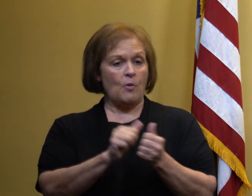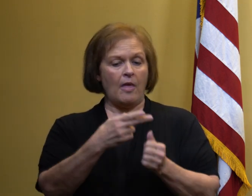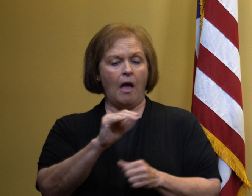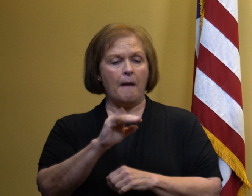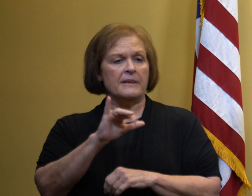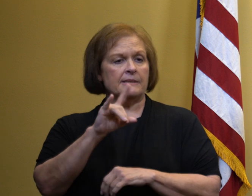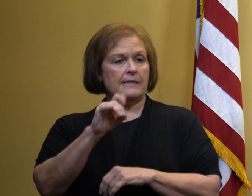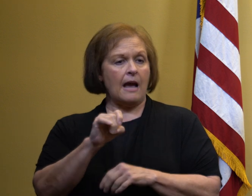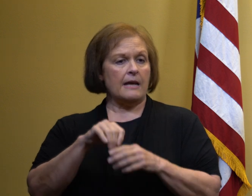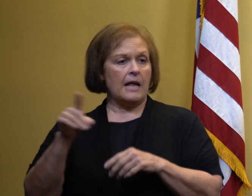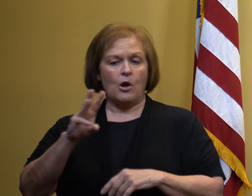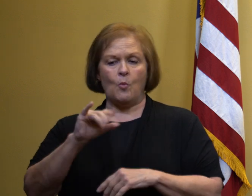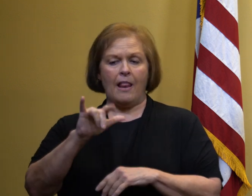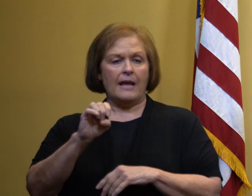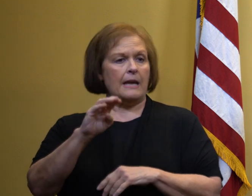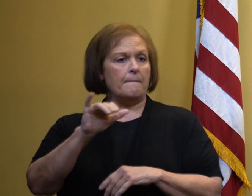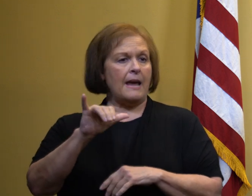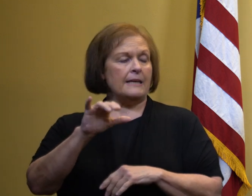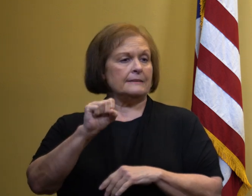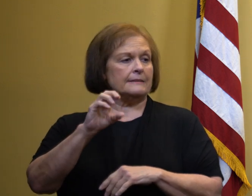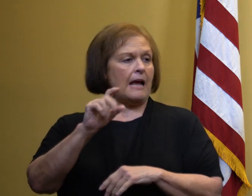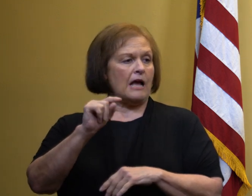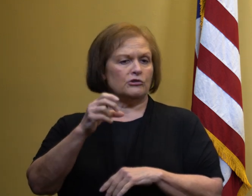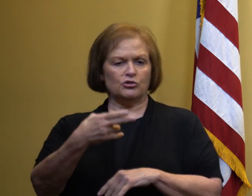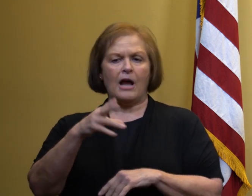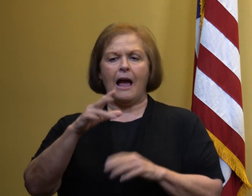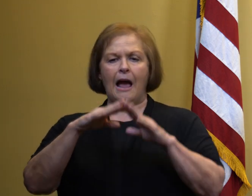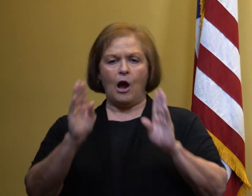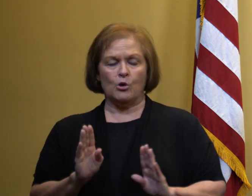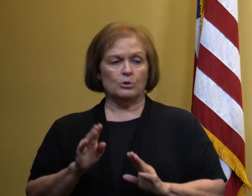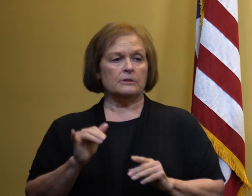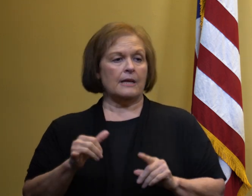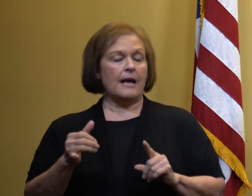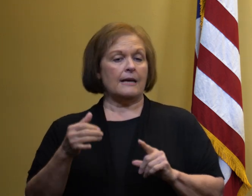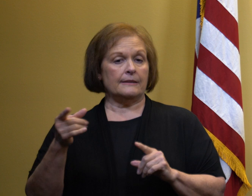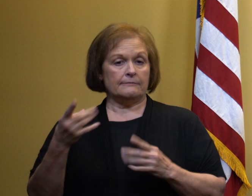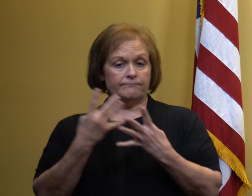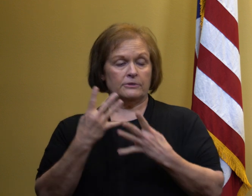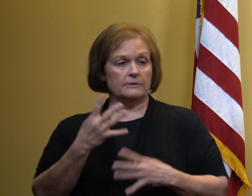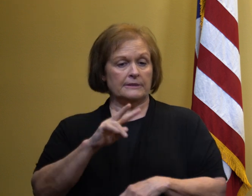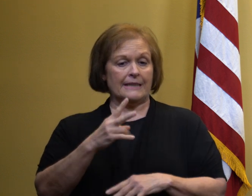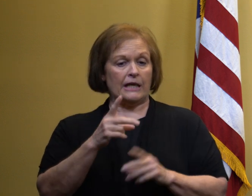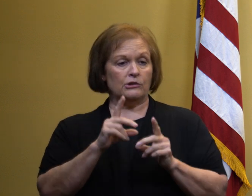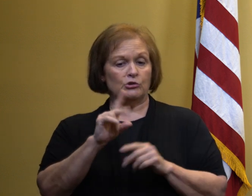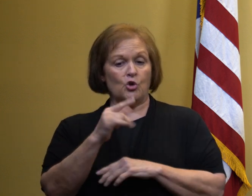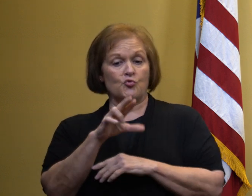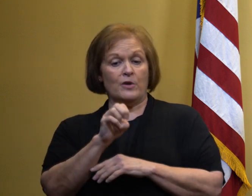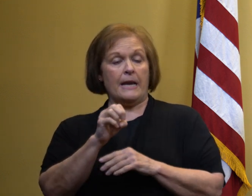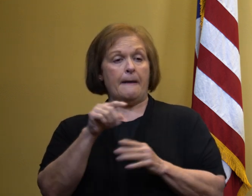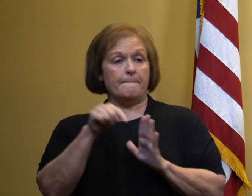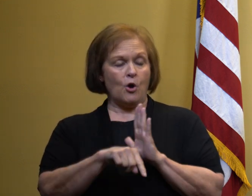homicide over at Willie Mays Scotch House. Booked with second-degree murder, obstruction of